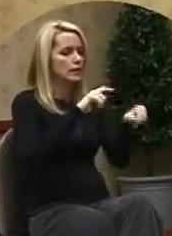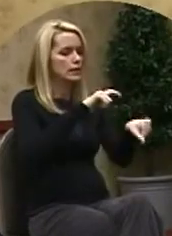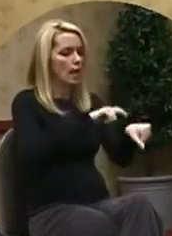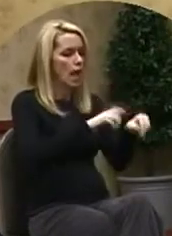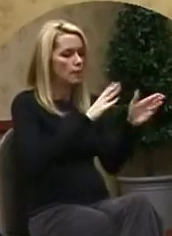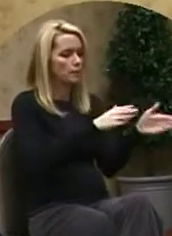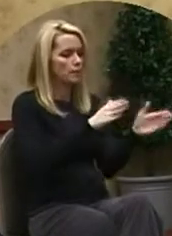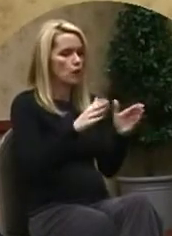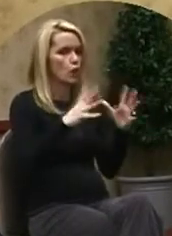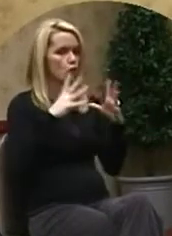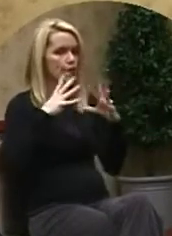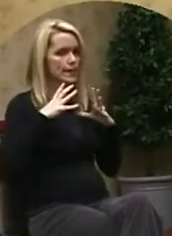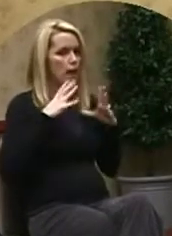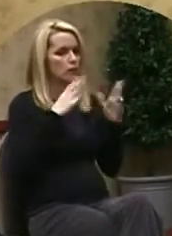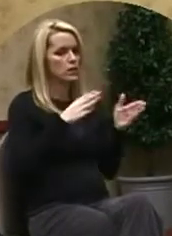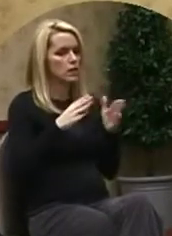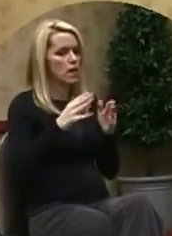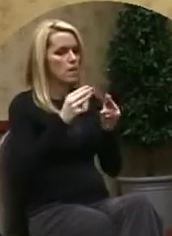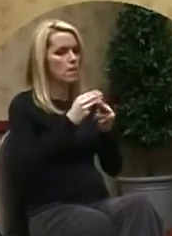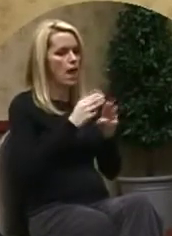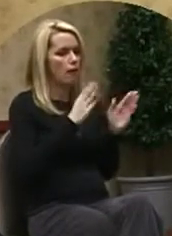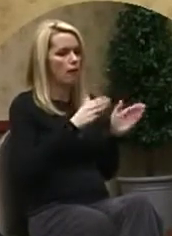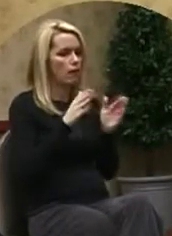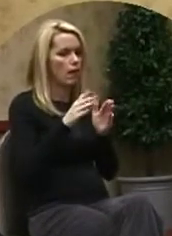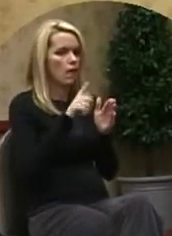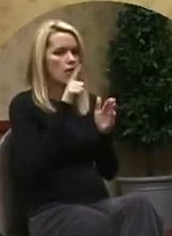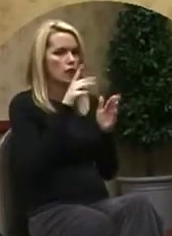recess, math, lunch, social studies, and science.